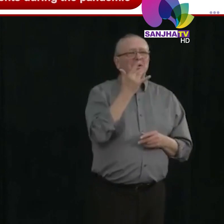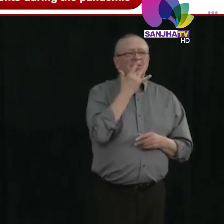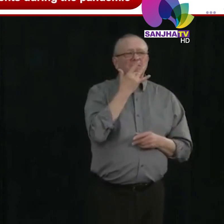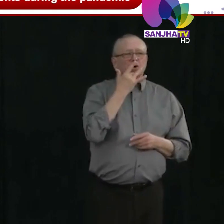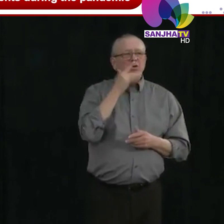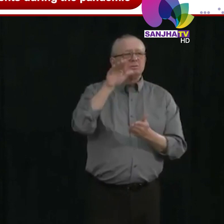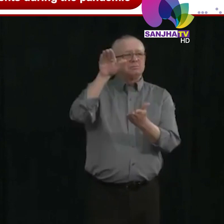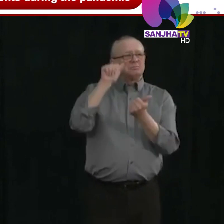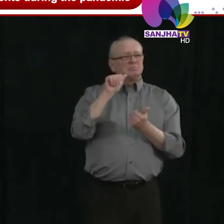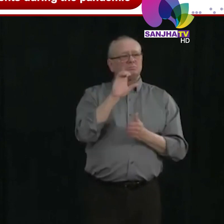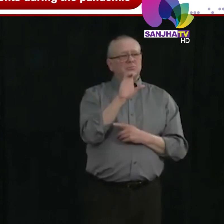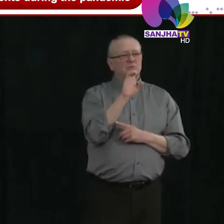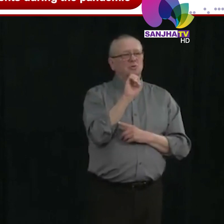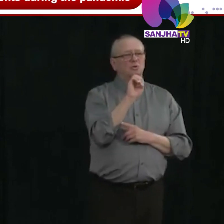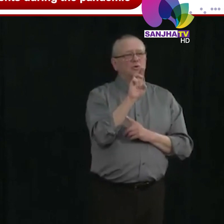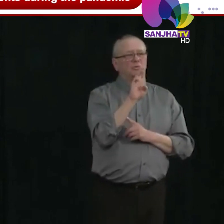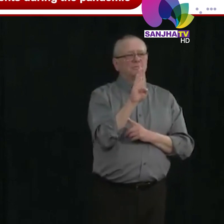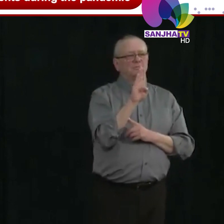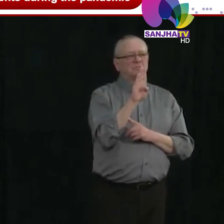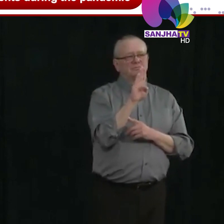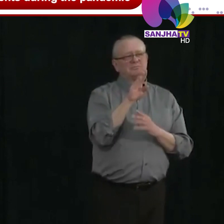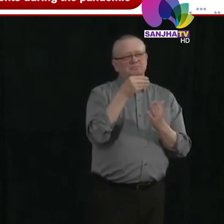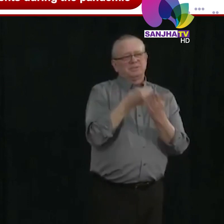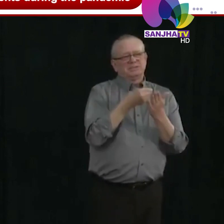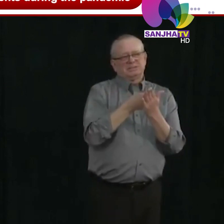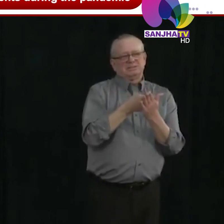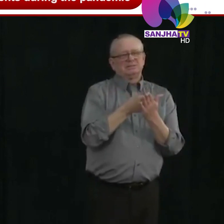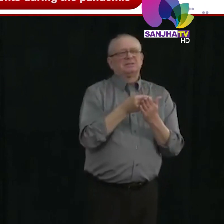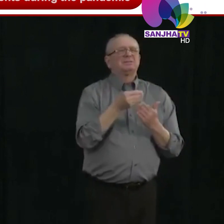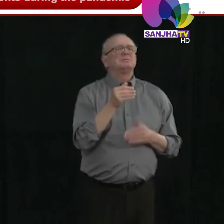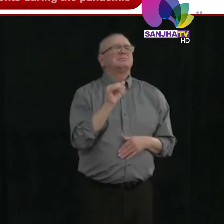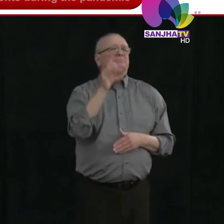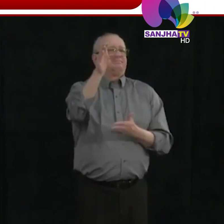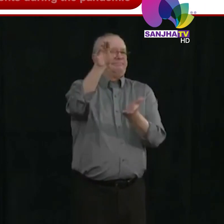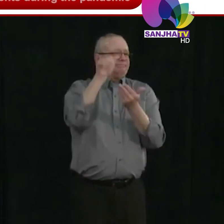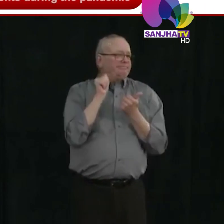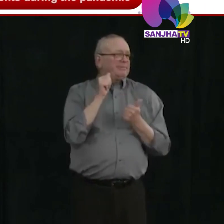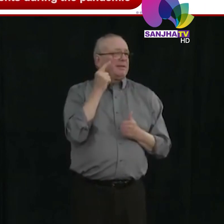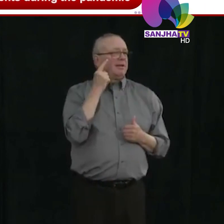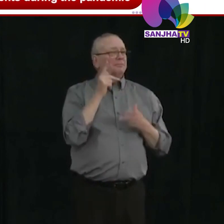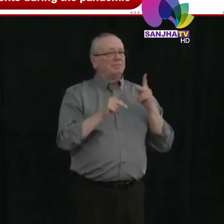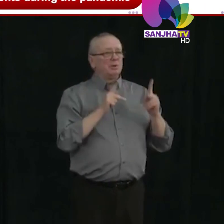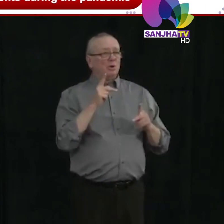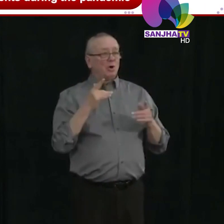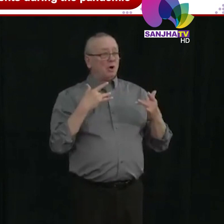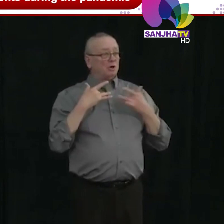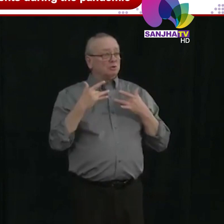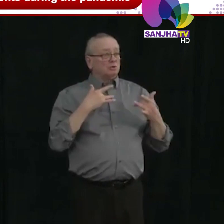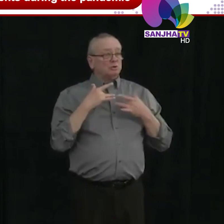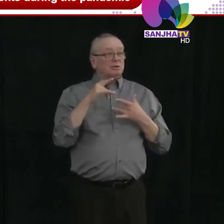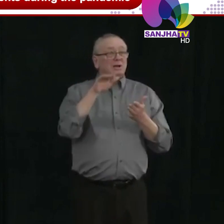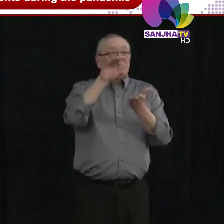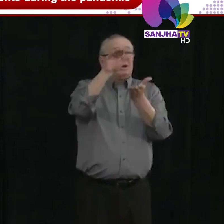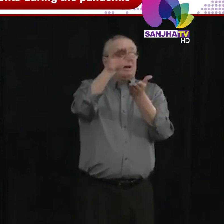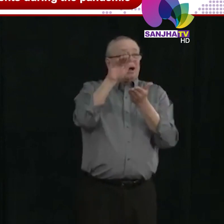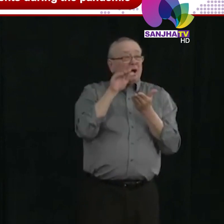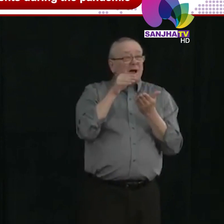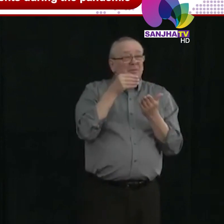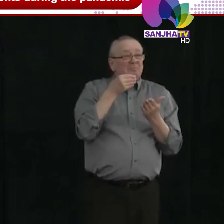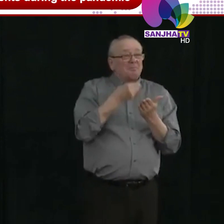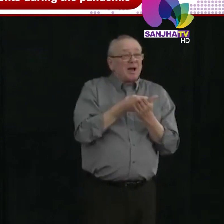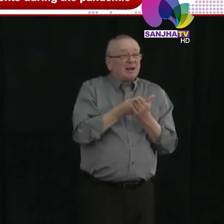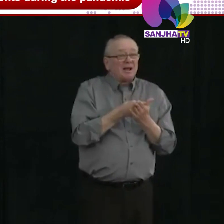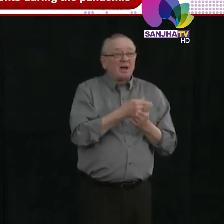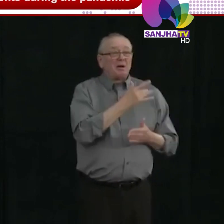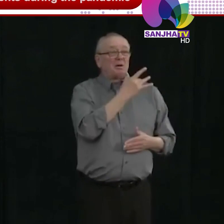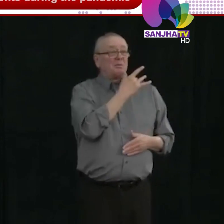are concerned that accessing CERB may affect their eligibility for provincial benefits. That's why we are taking action